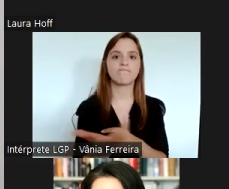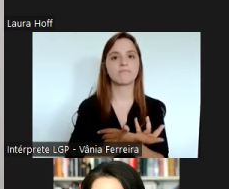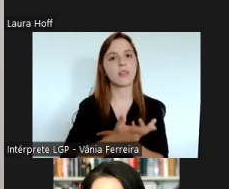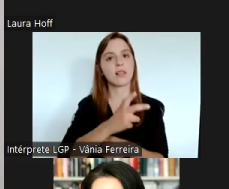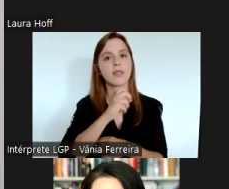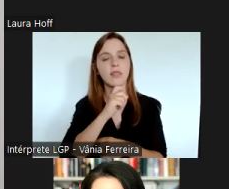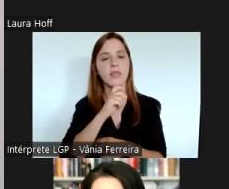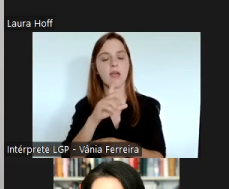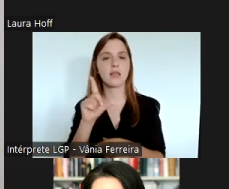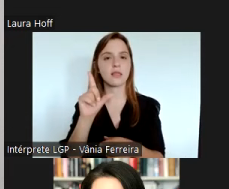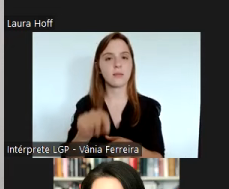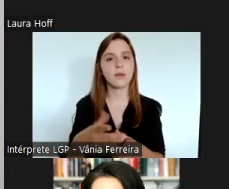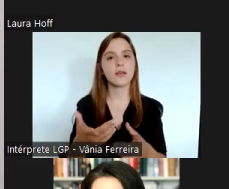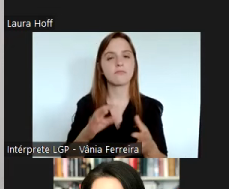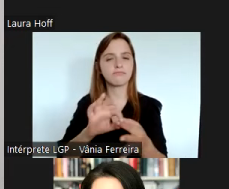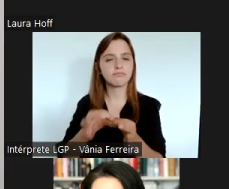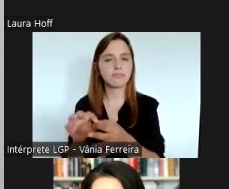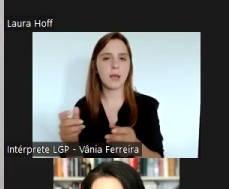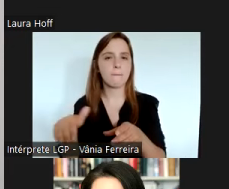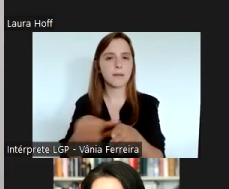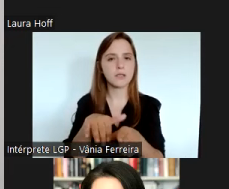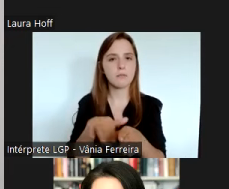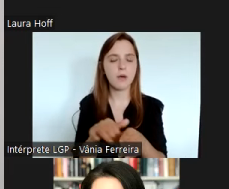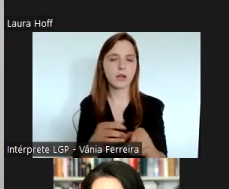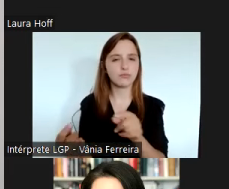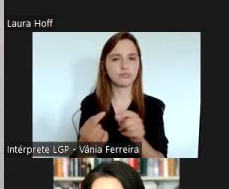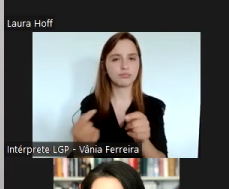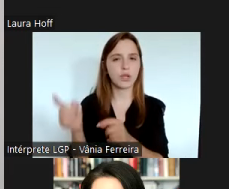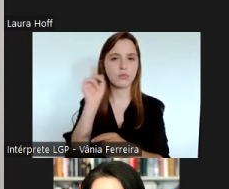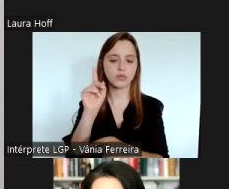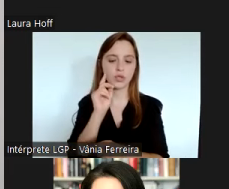engage in meaningful discussions within the university, and also